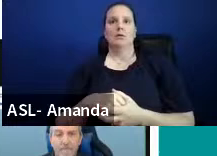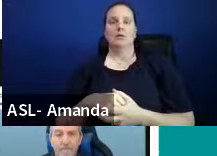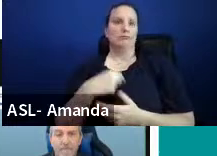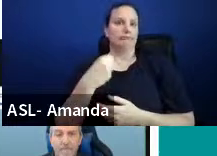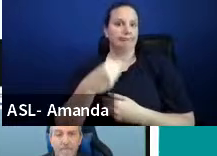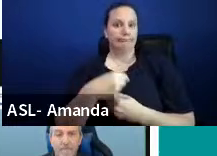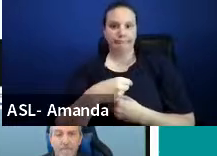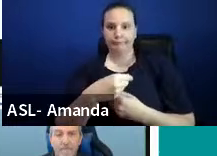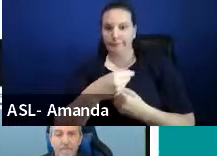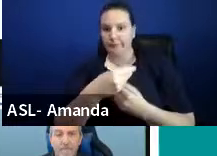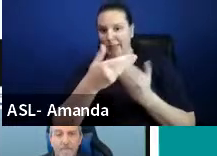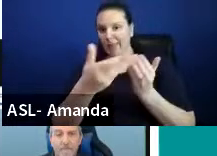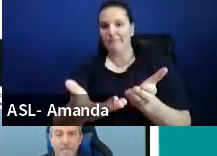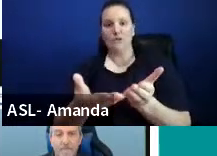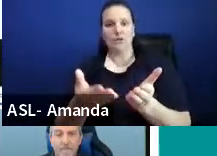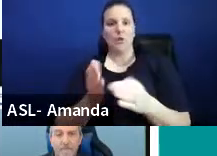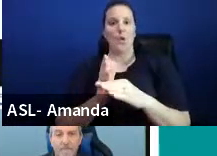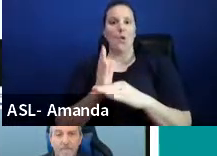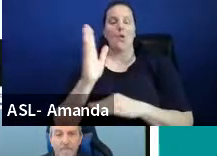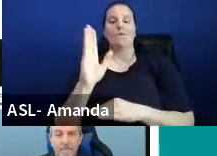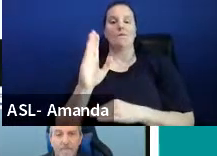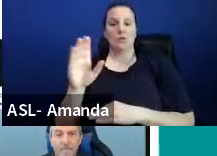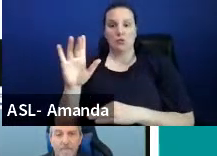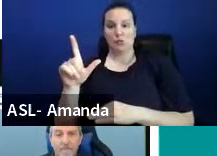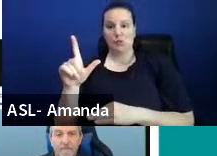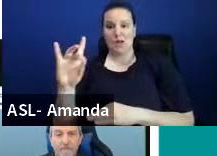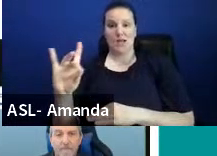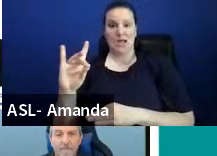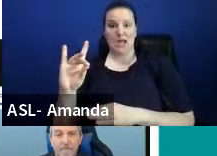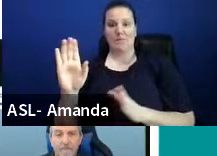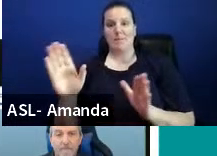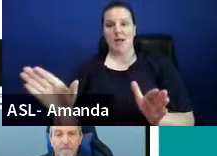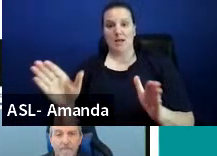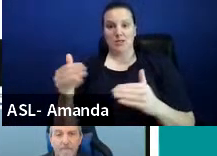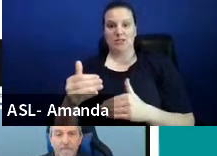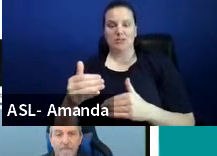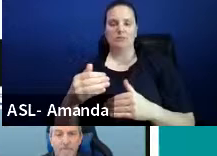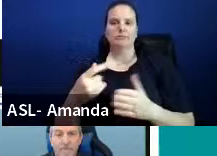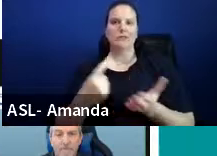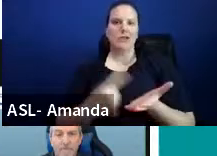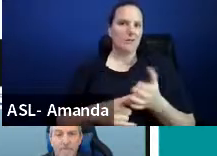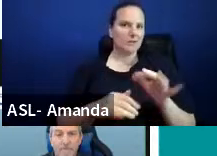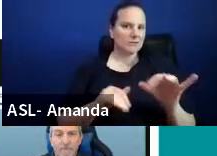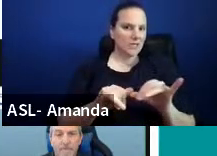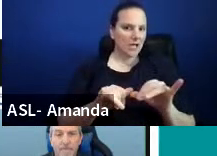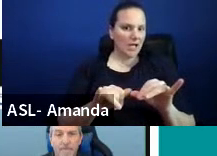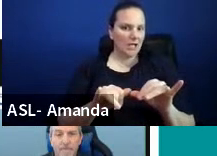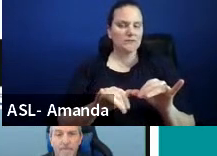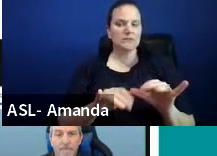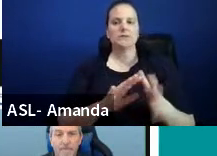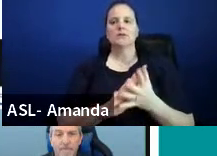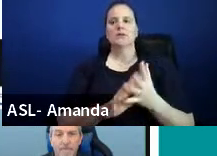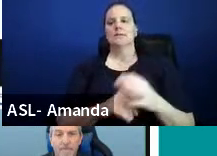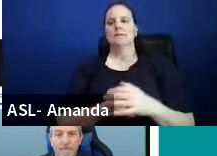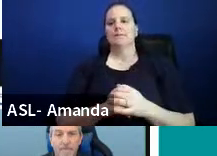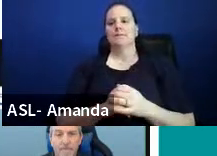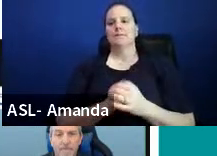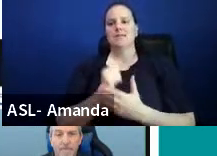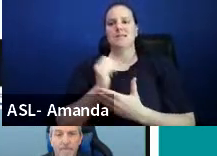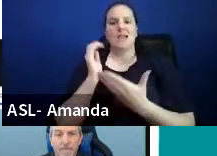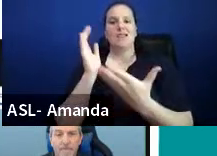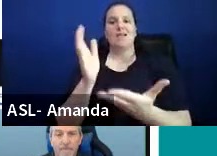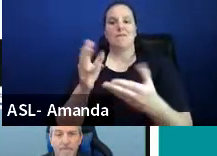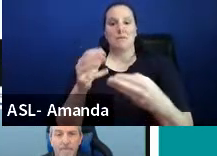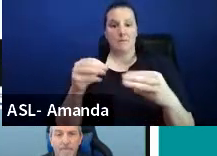these over 28 packages. So we talked about package sizing, we talked about delivery